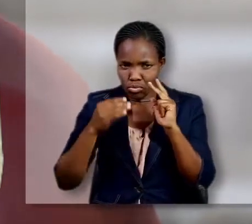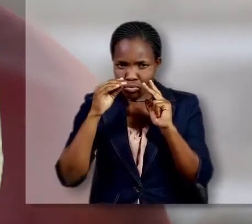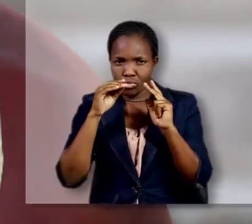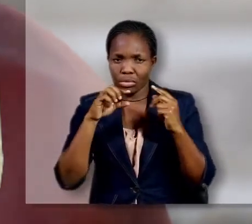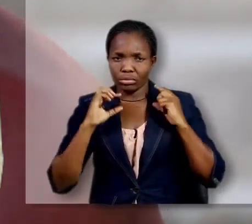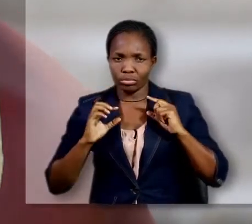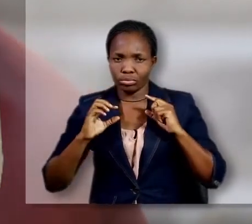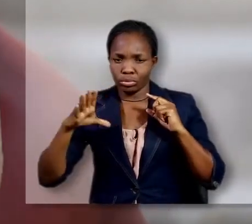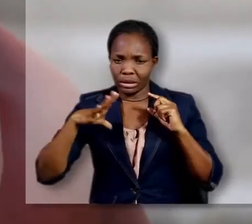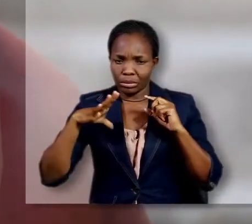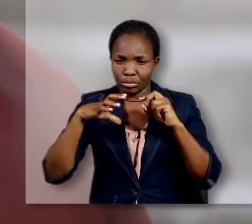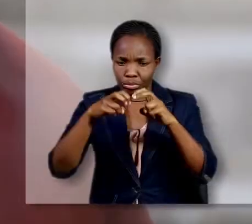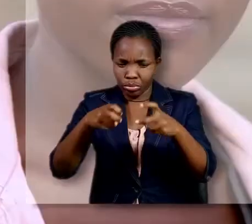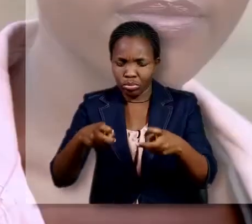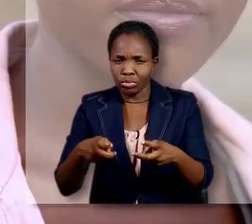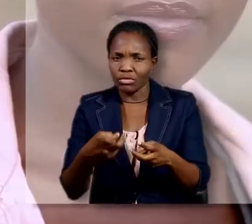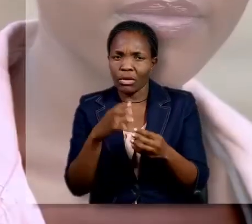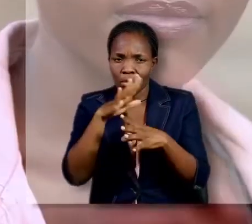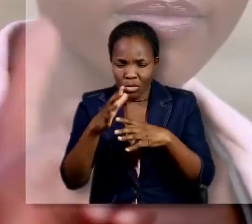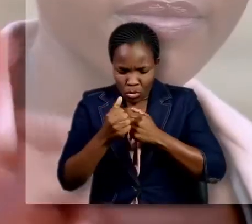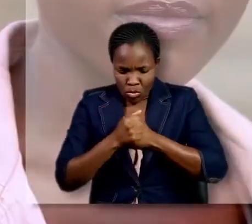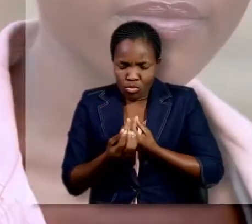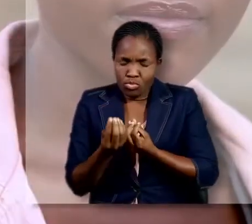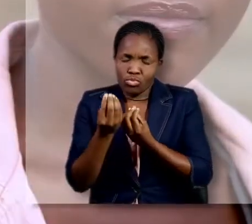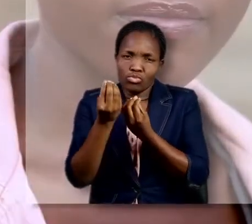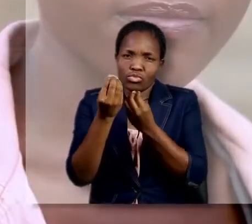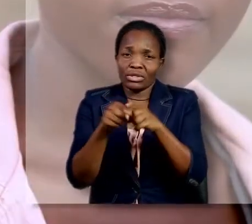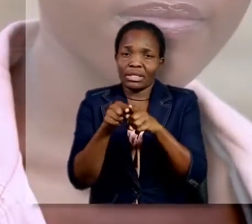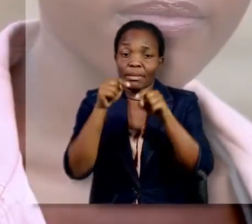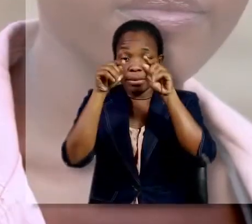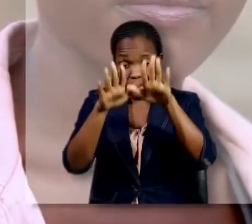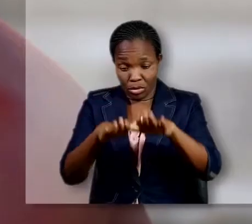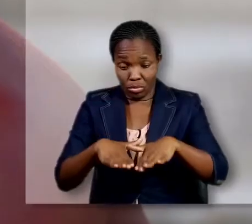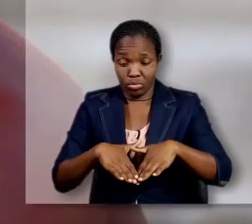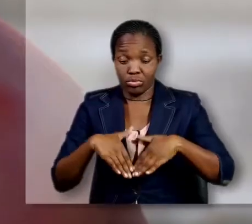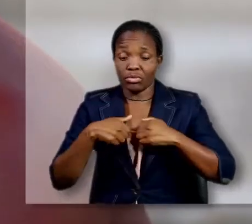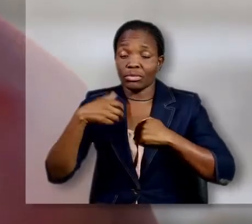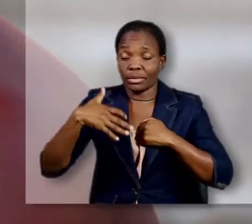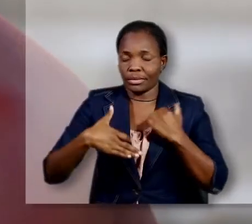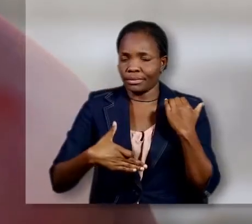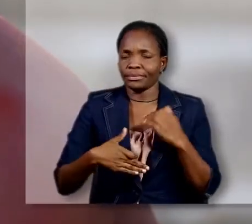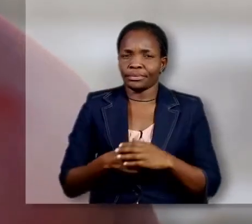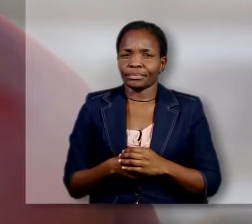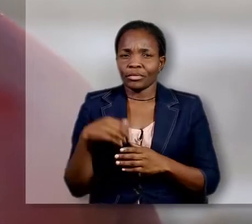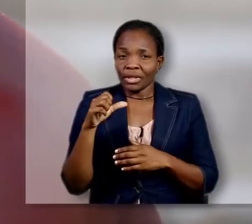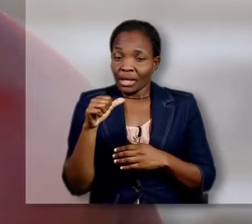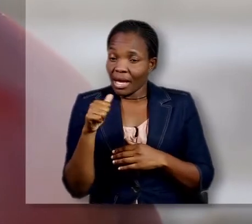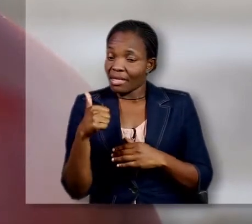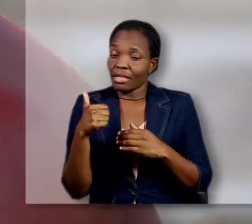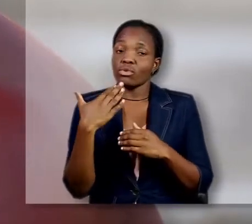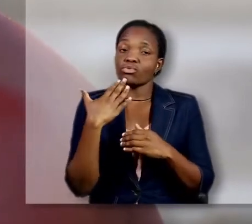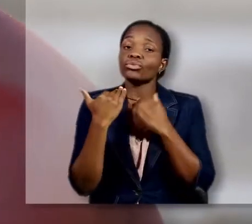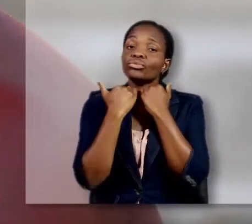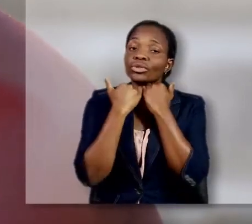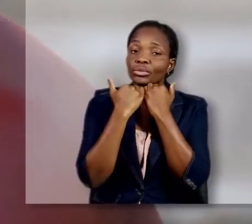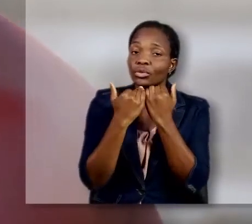a broader popular assembly, almost like the National Council of Namibia. Others that are important in the chieftain